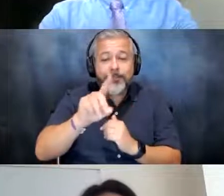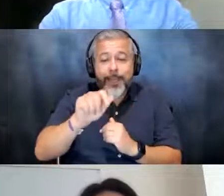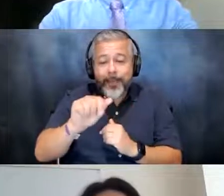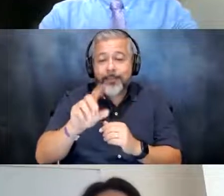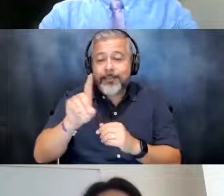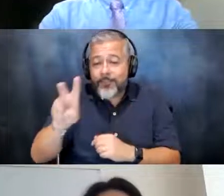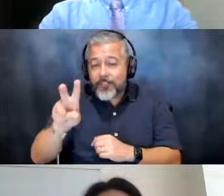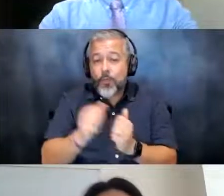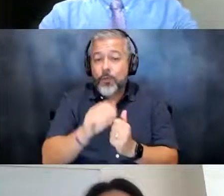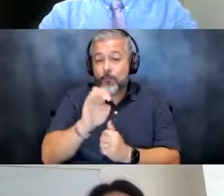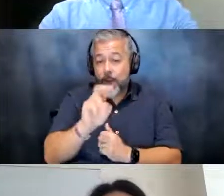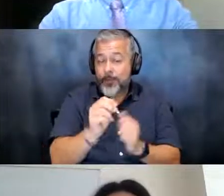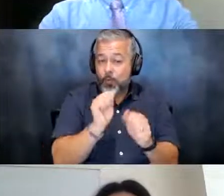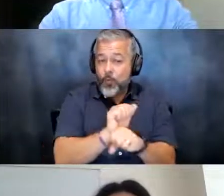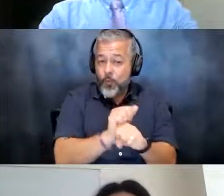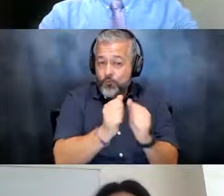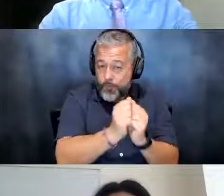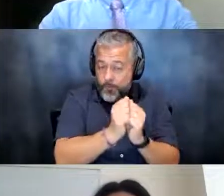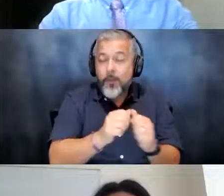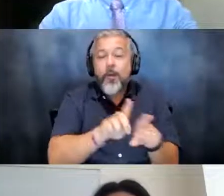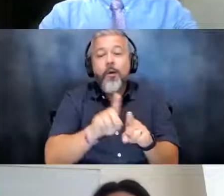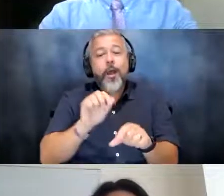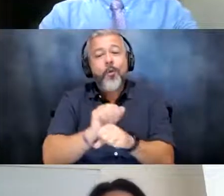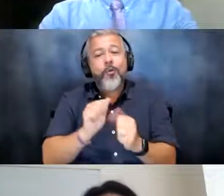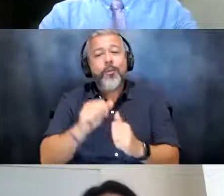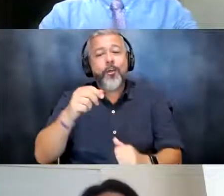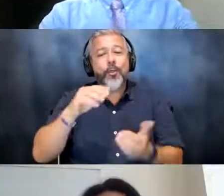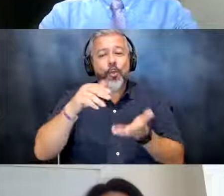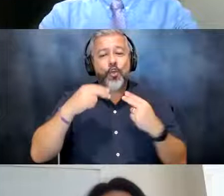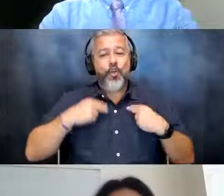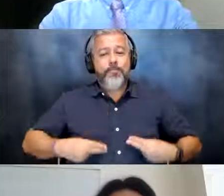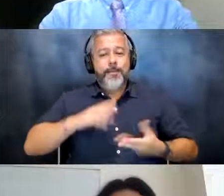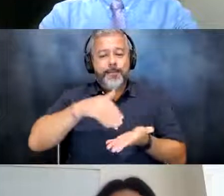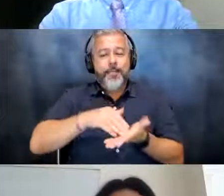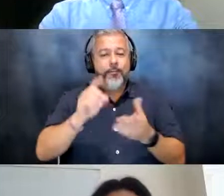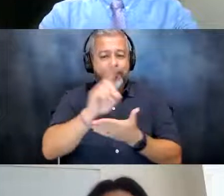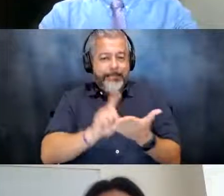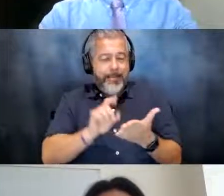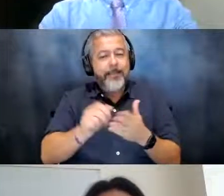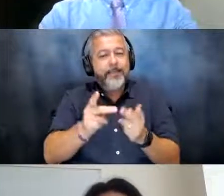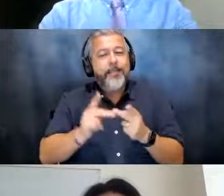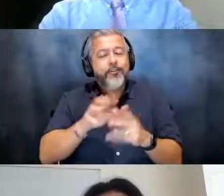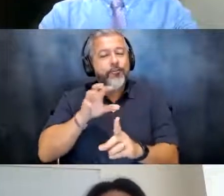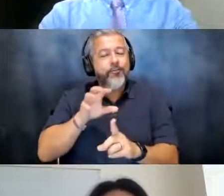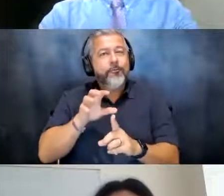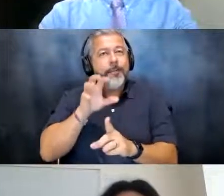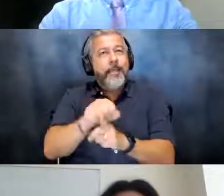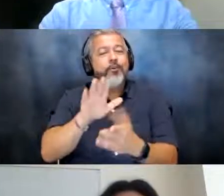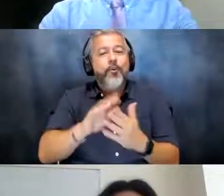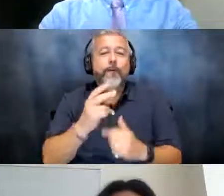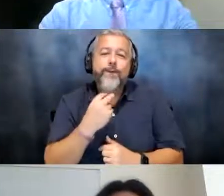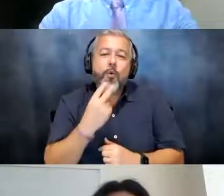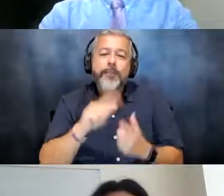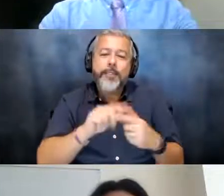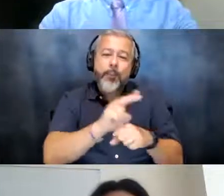pleasure on working on human-centered design, where it's a place to capture your voice as the user, as the person that